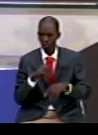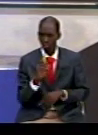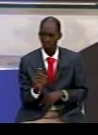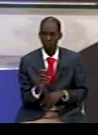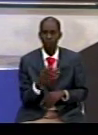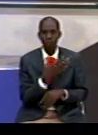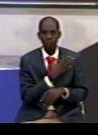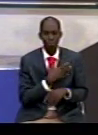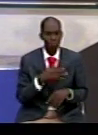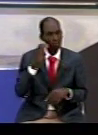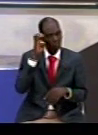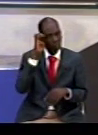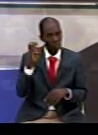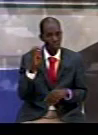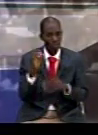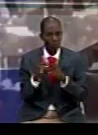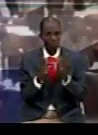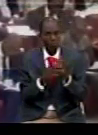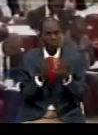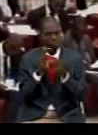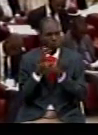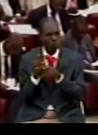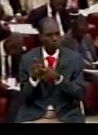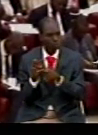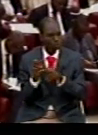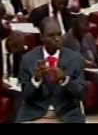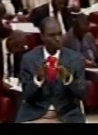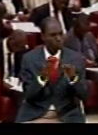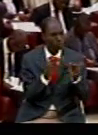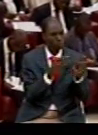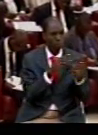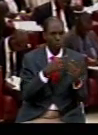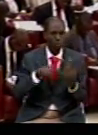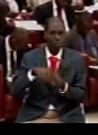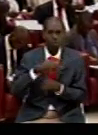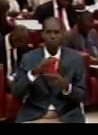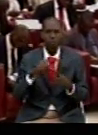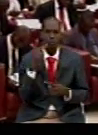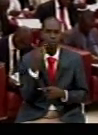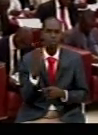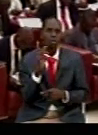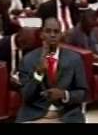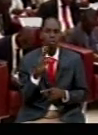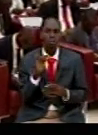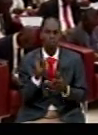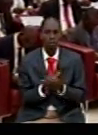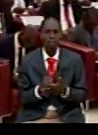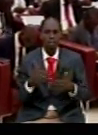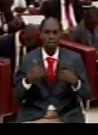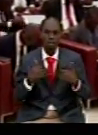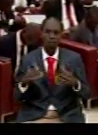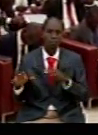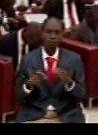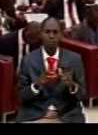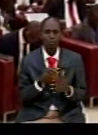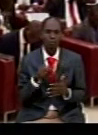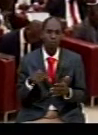he looked round about to see her that had done this